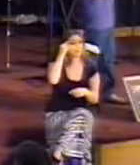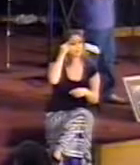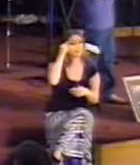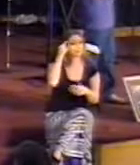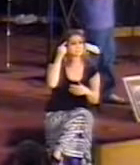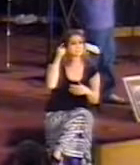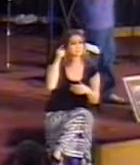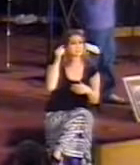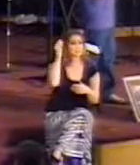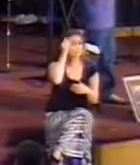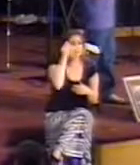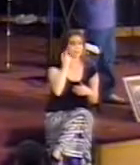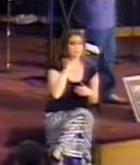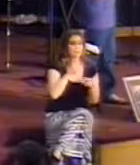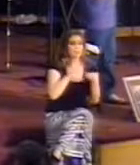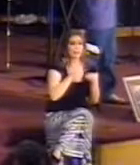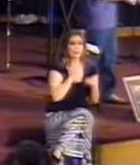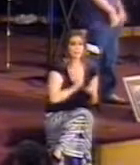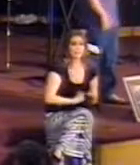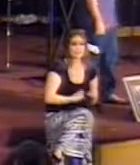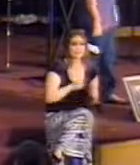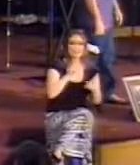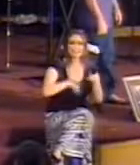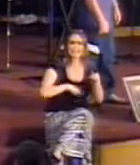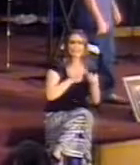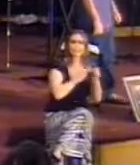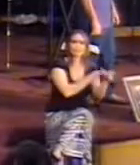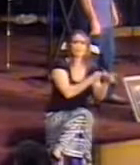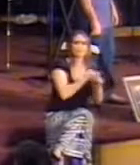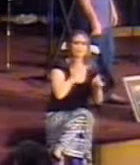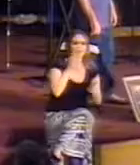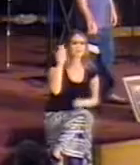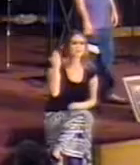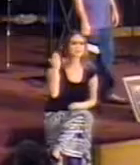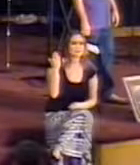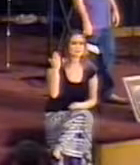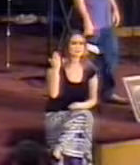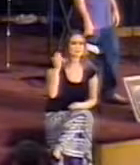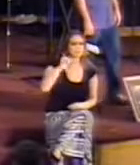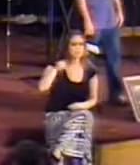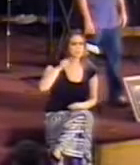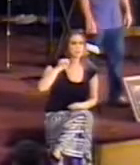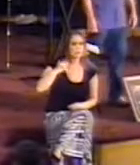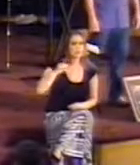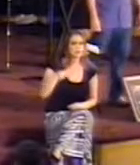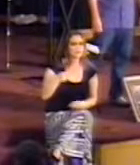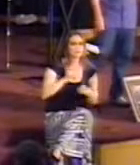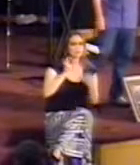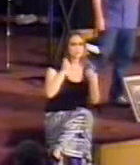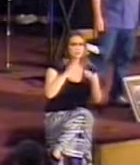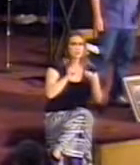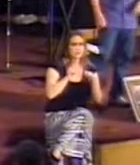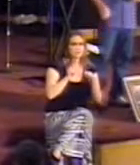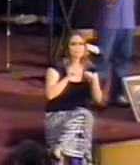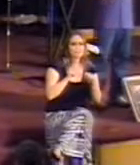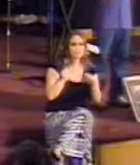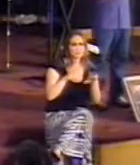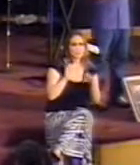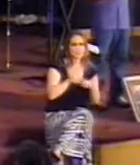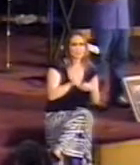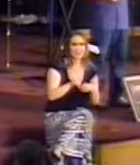with all my ways, you know I can't run from you. Didn't Jonah try to do that? Tried to run from God.